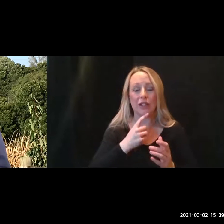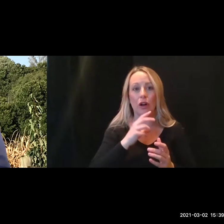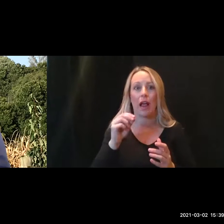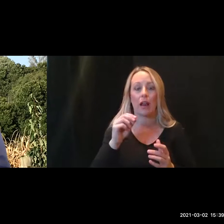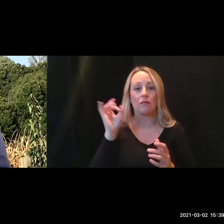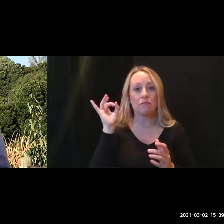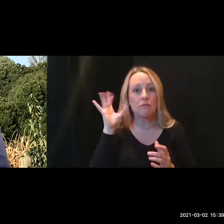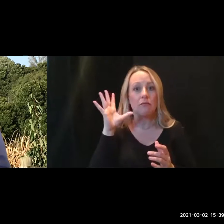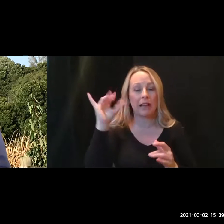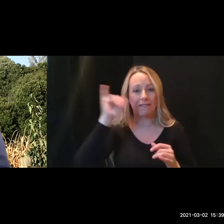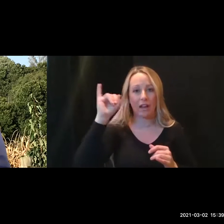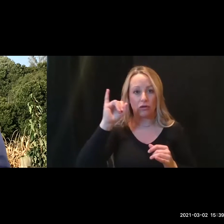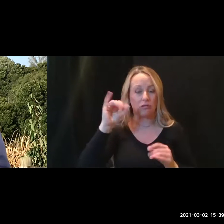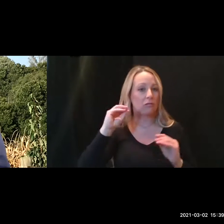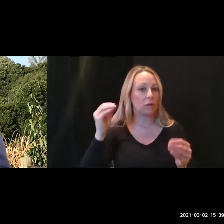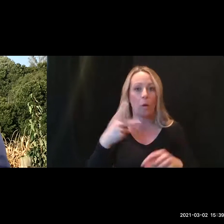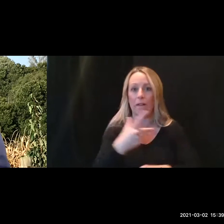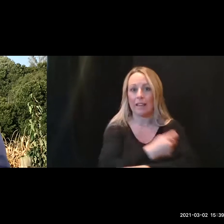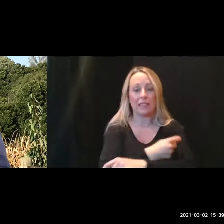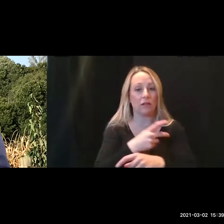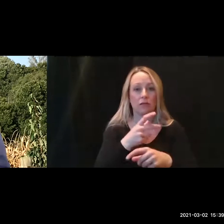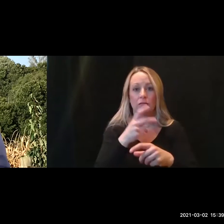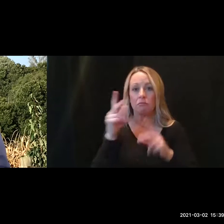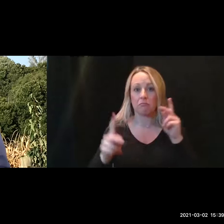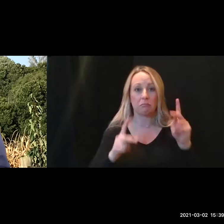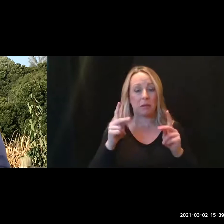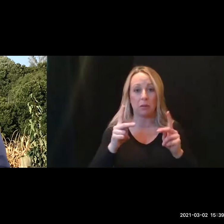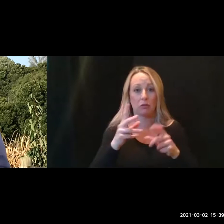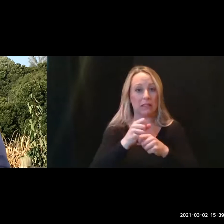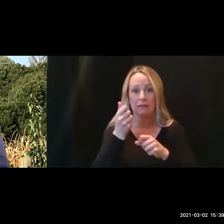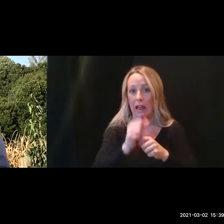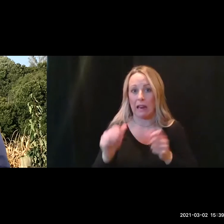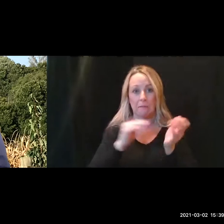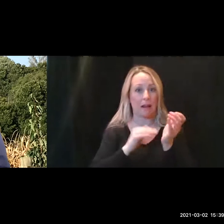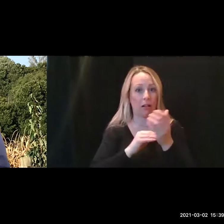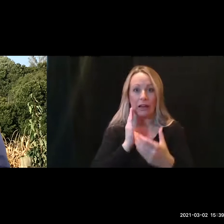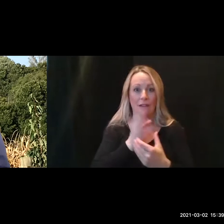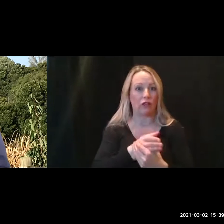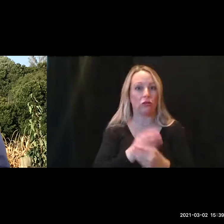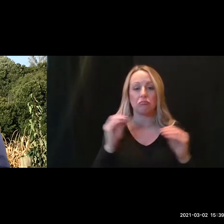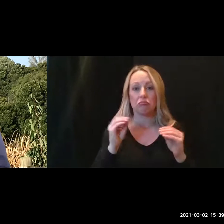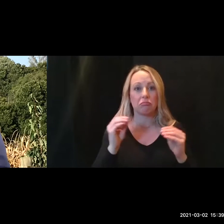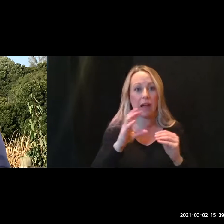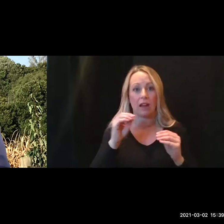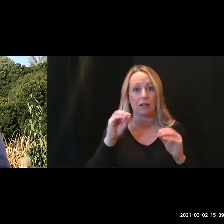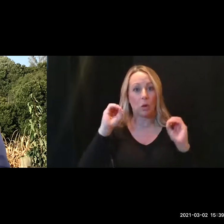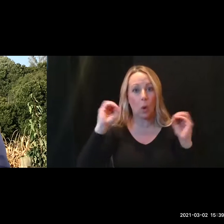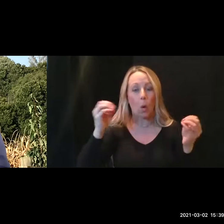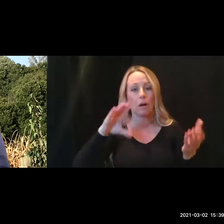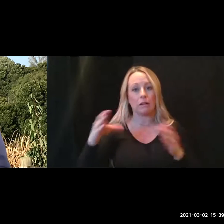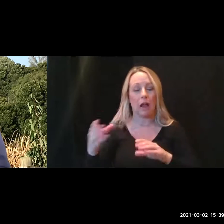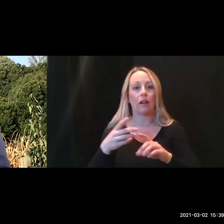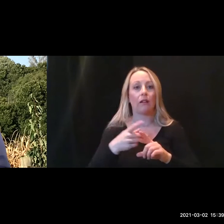infection. No vaccine recipients required medical interventions, and none died from